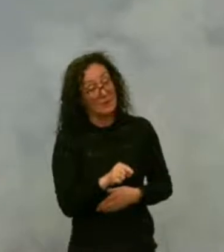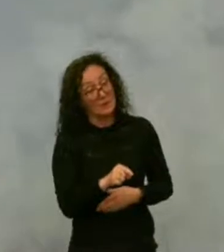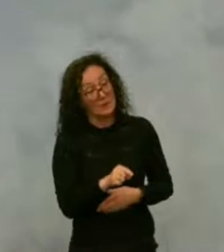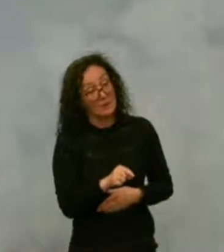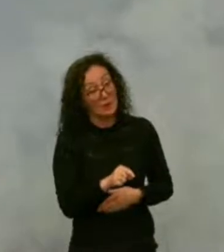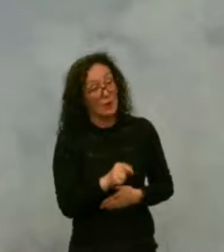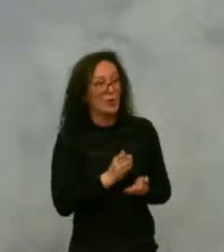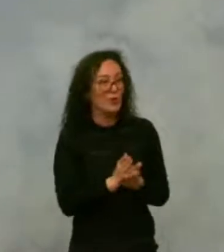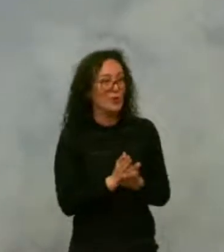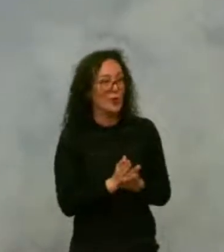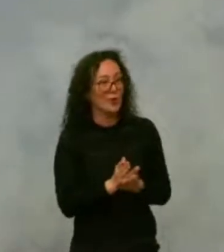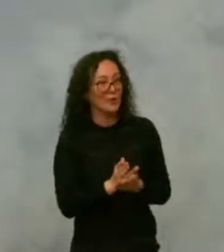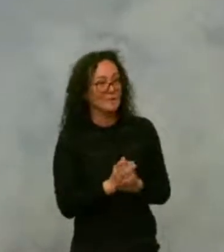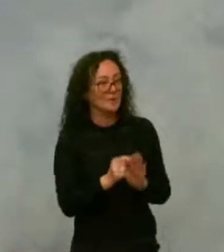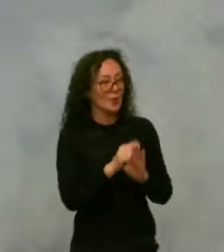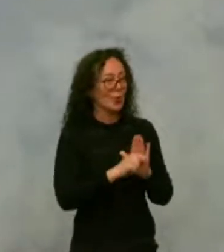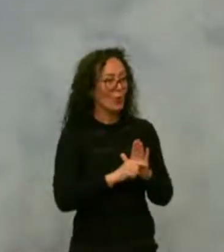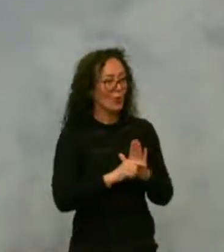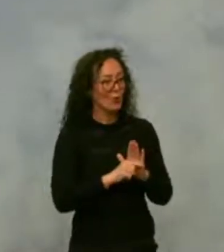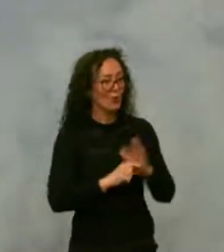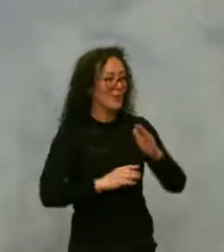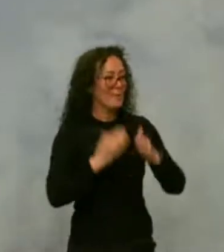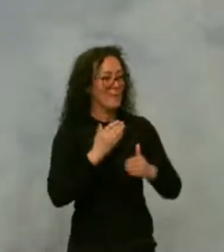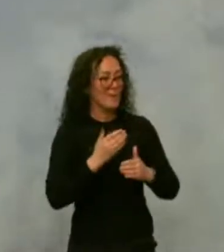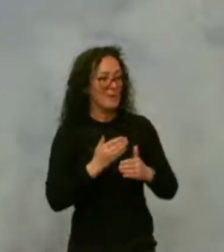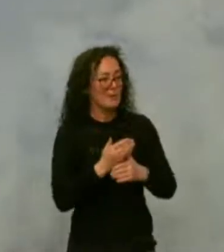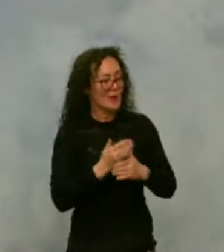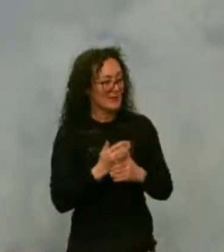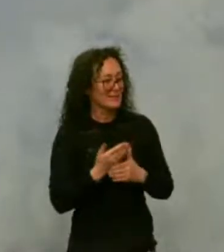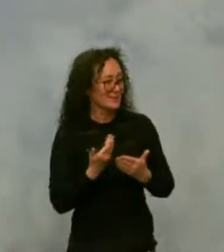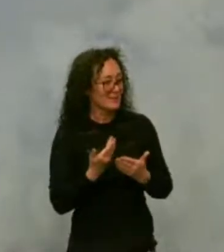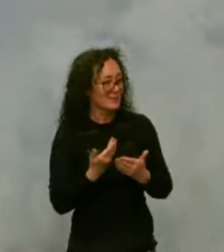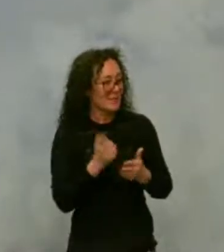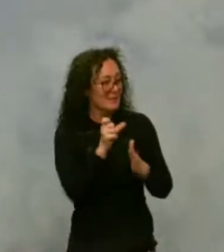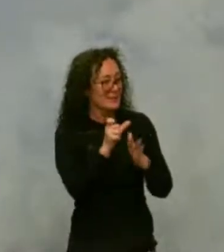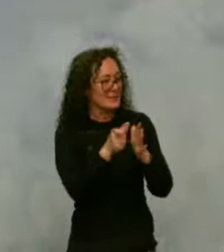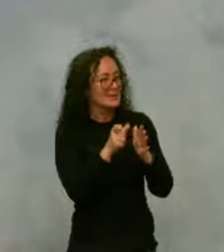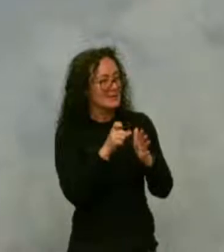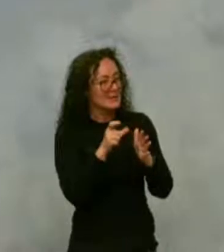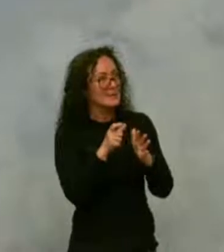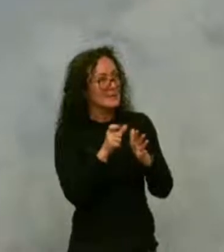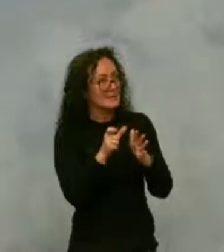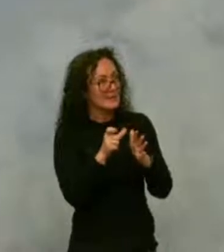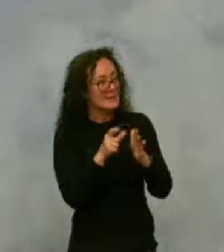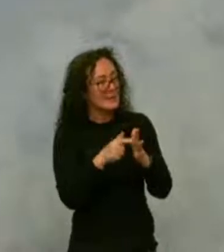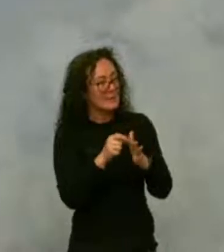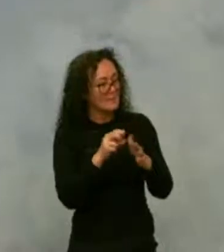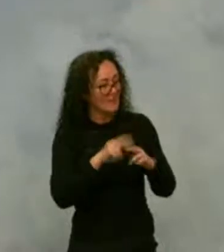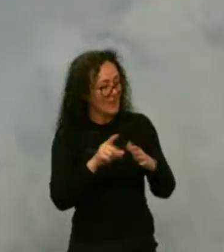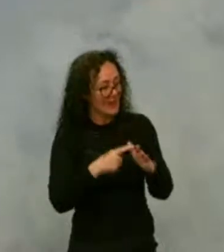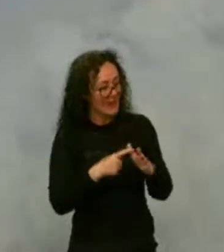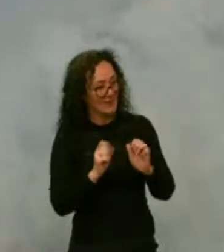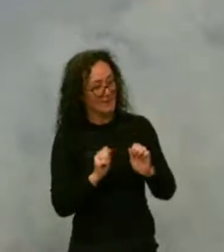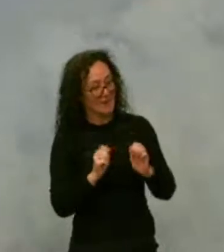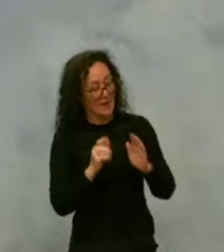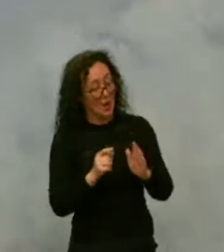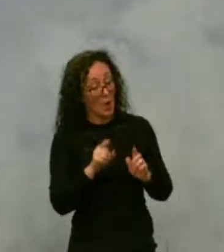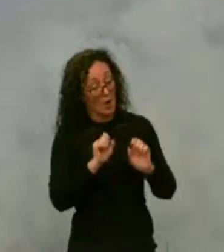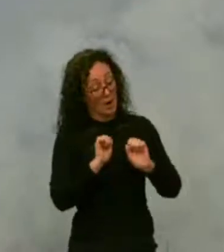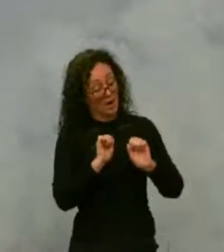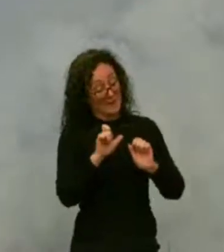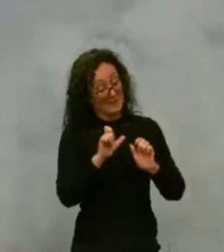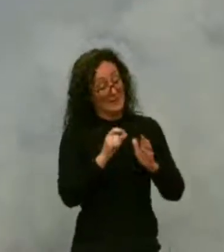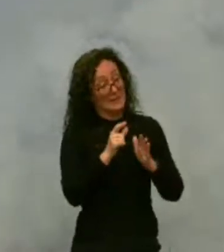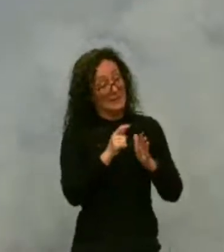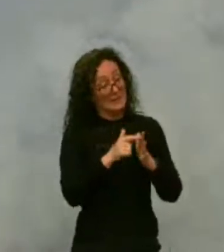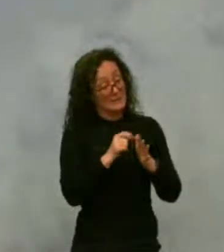of Practice for Treasury Management that's published by CITFA. We also, as part of CITFA's Prudential Code, were required